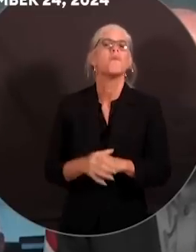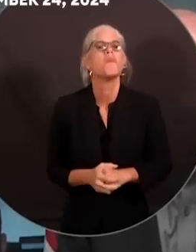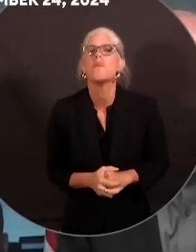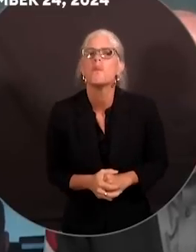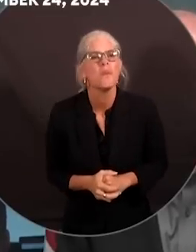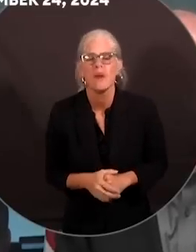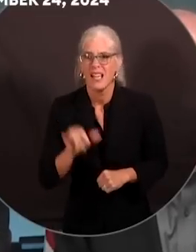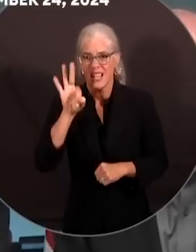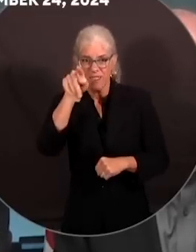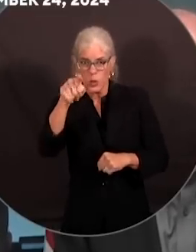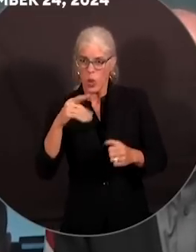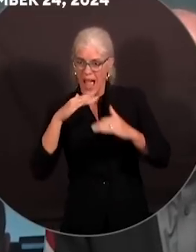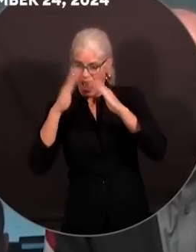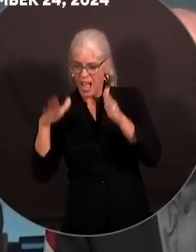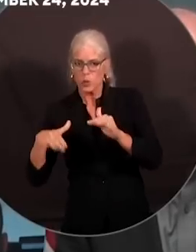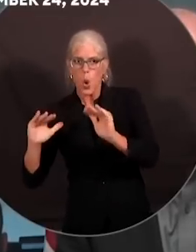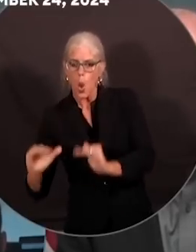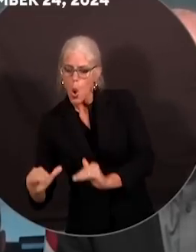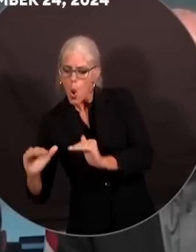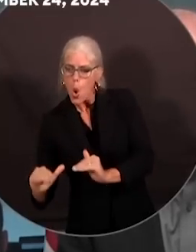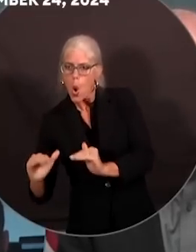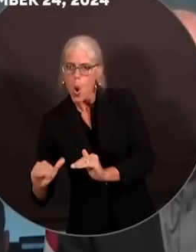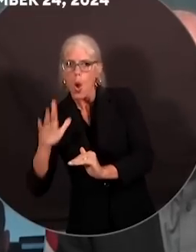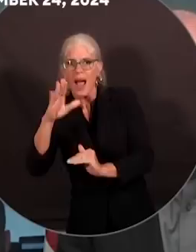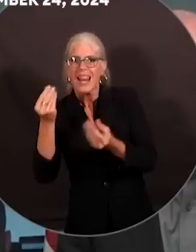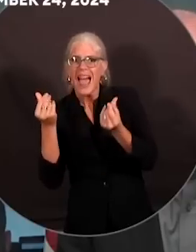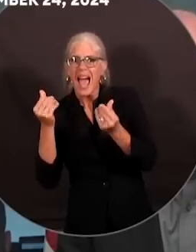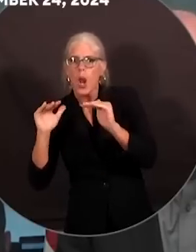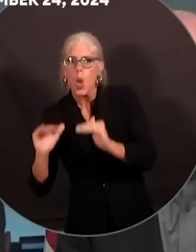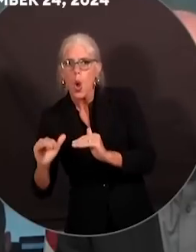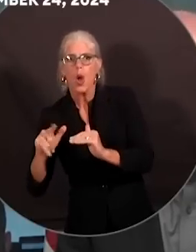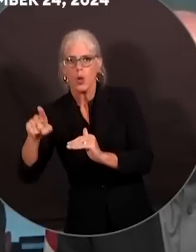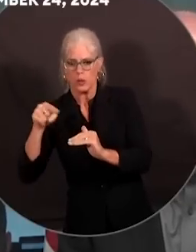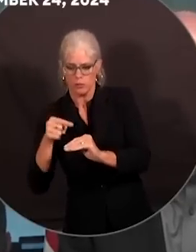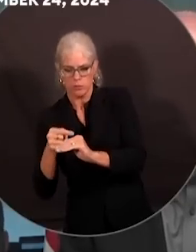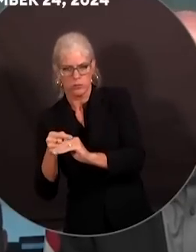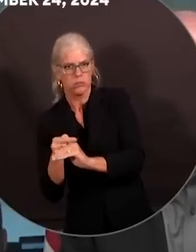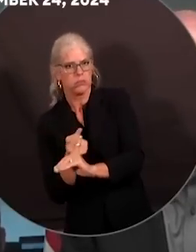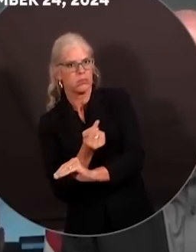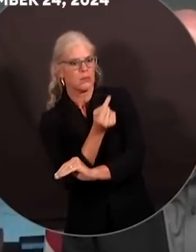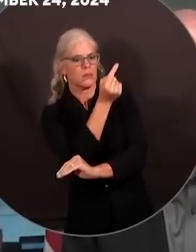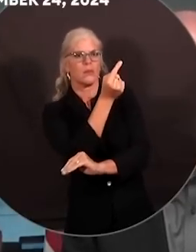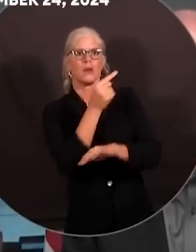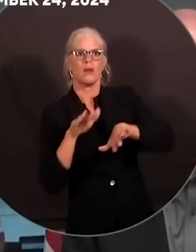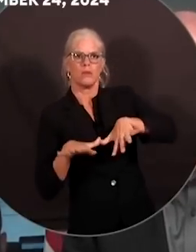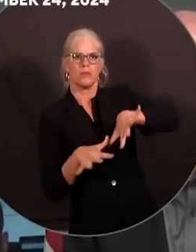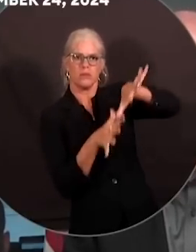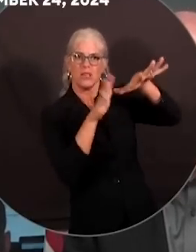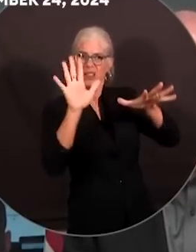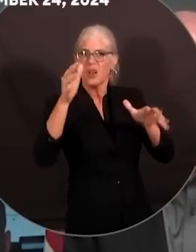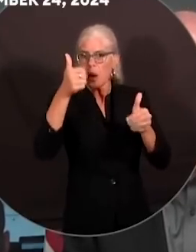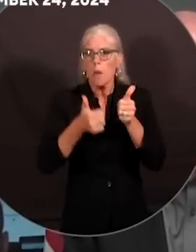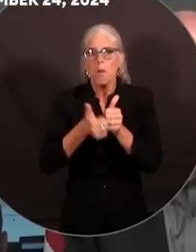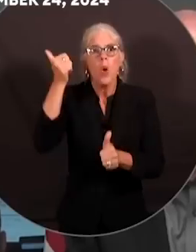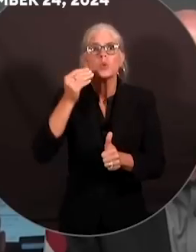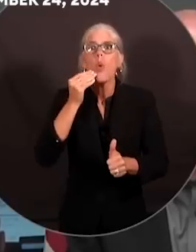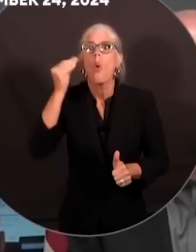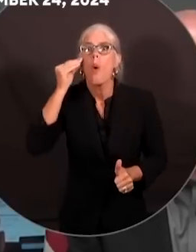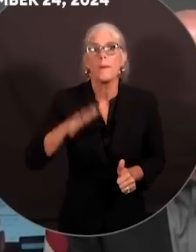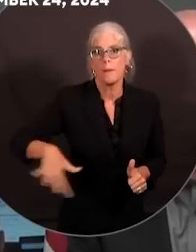the evacuation is not because your home can't withstand the winds. Most homes in Florida probably can at this